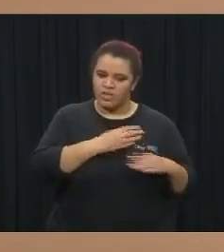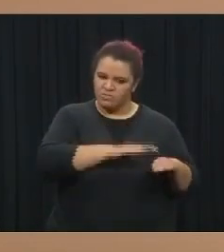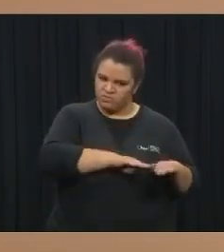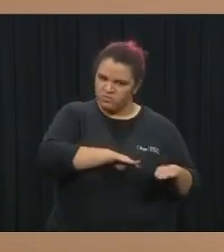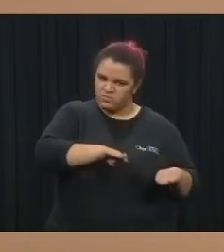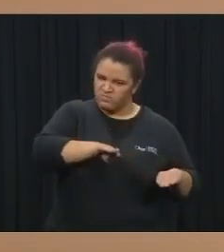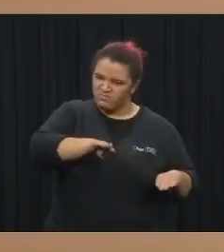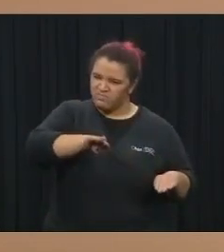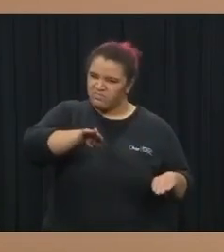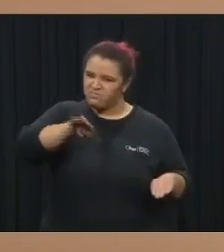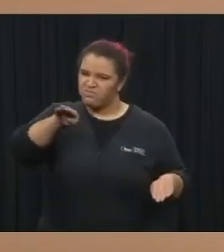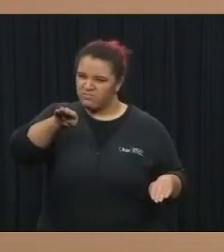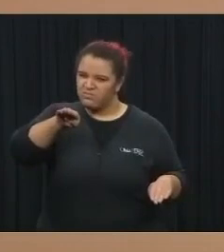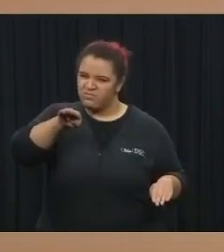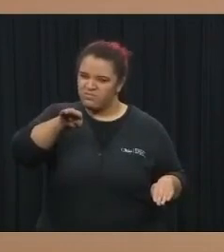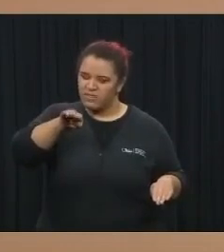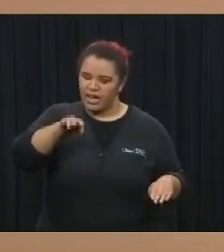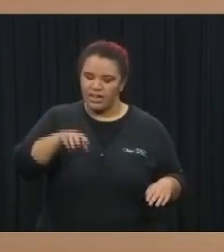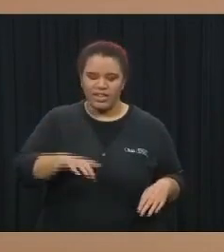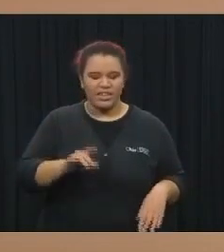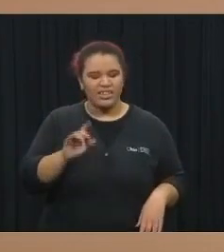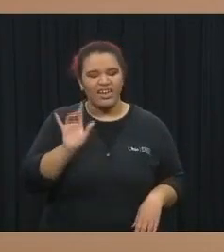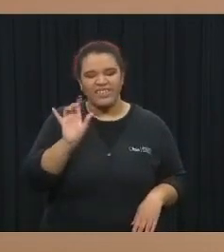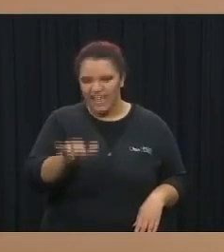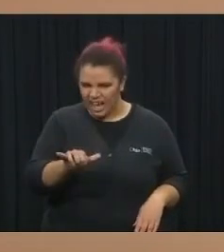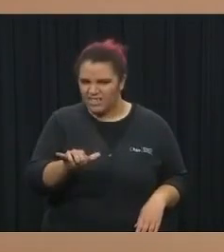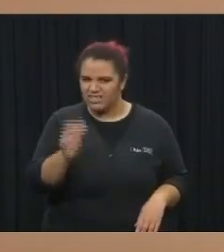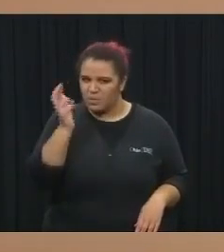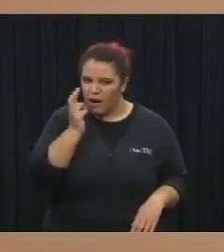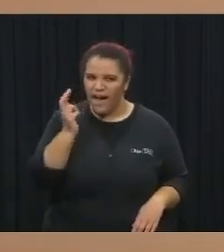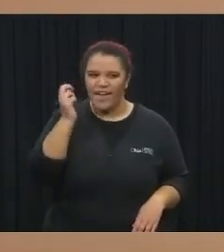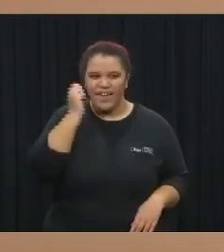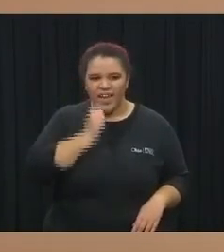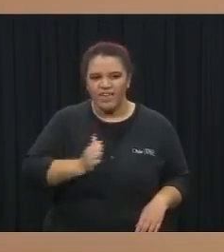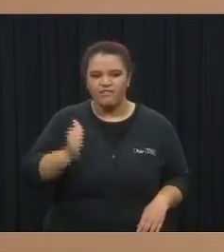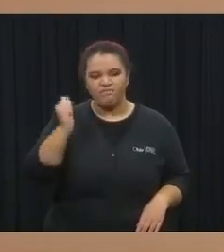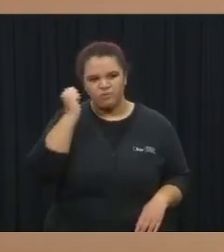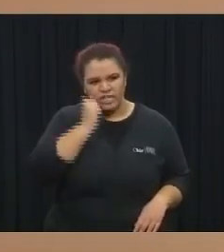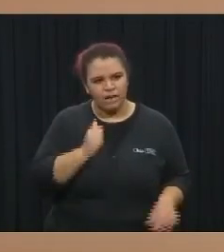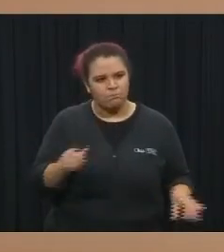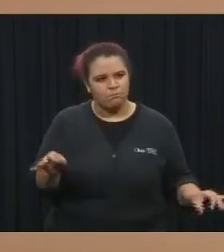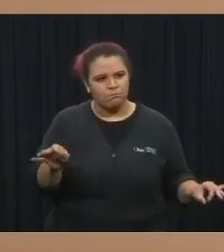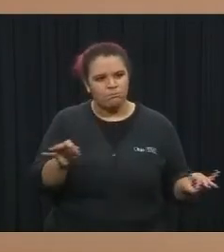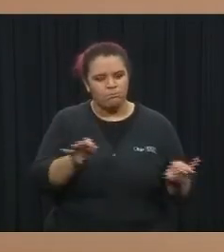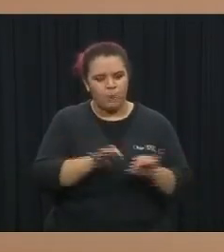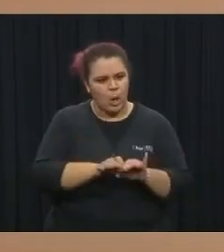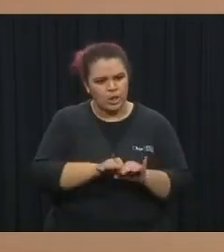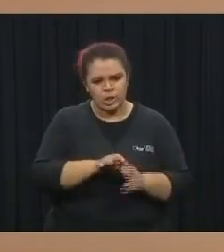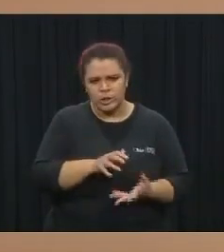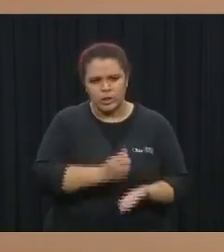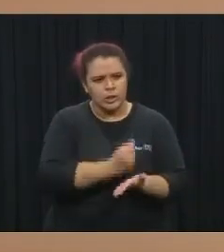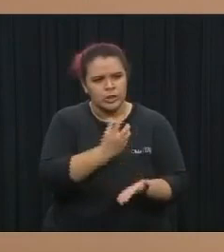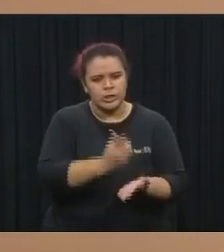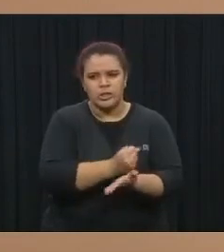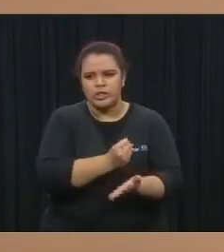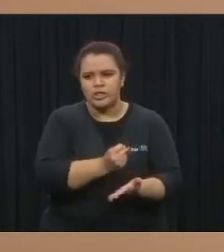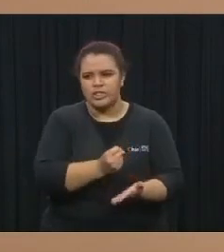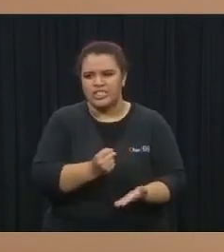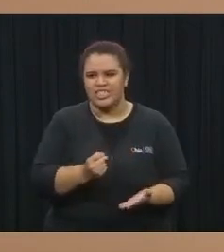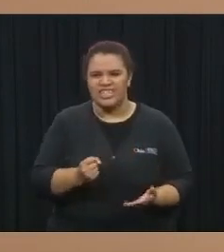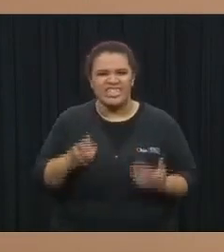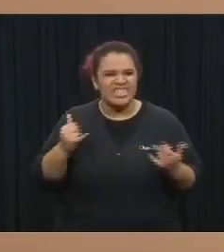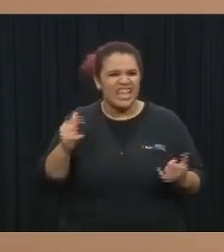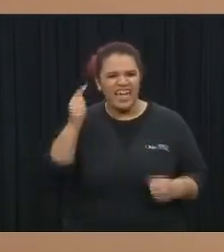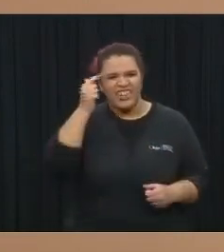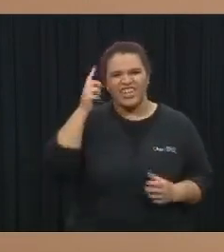using every single day. We go to sleep. The governor said something today like, the daylight is scarce. I forget